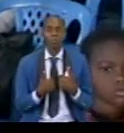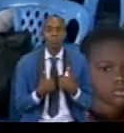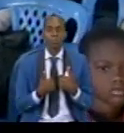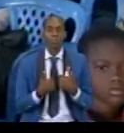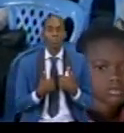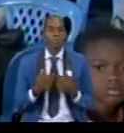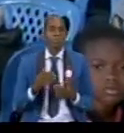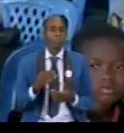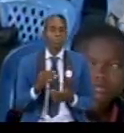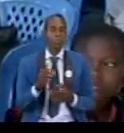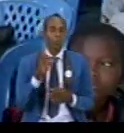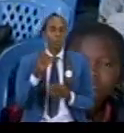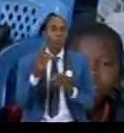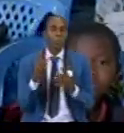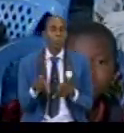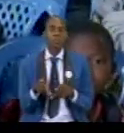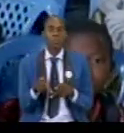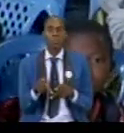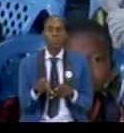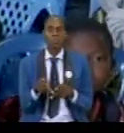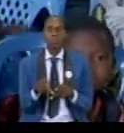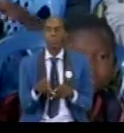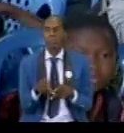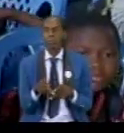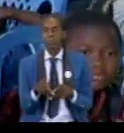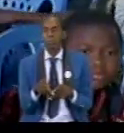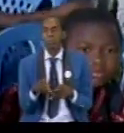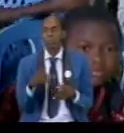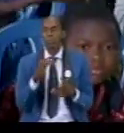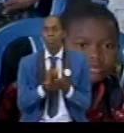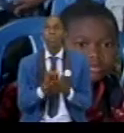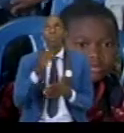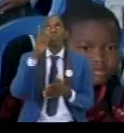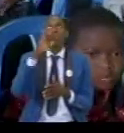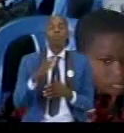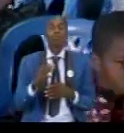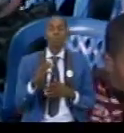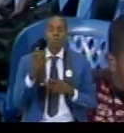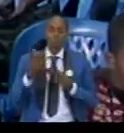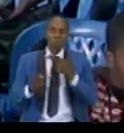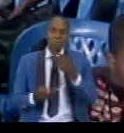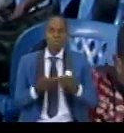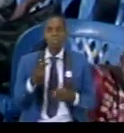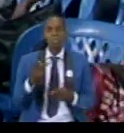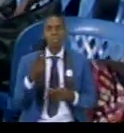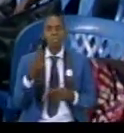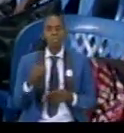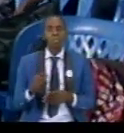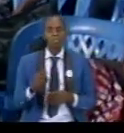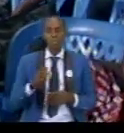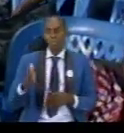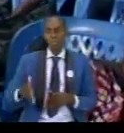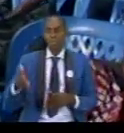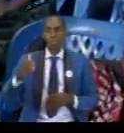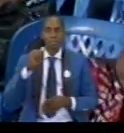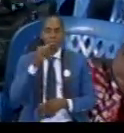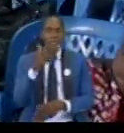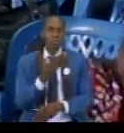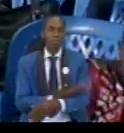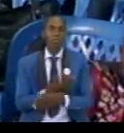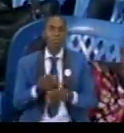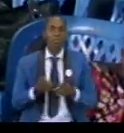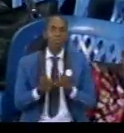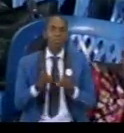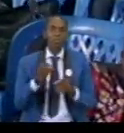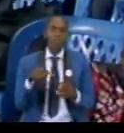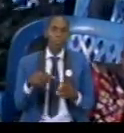Mononemuyiwa. Sorry for the name. It says, God visited my granddaughter during the global crusade.